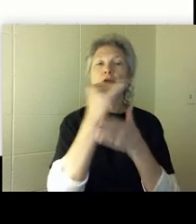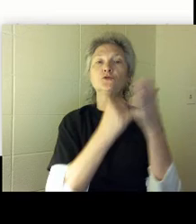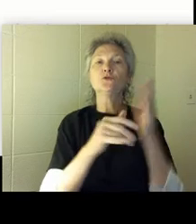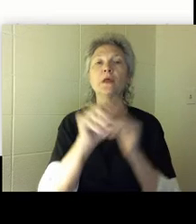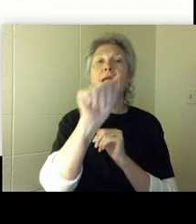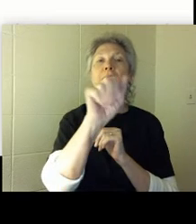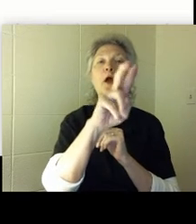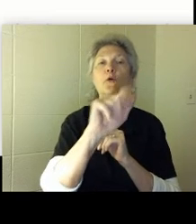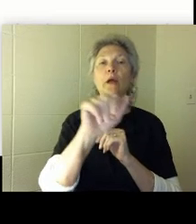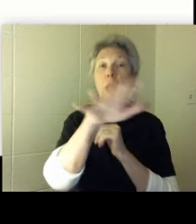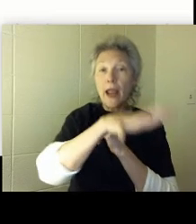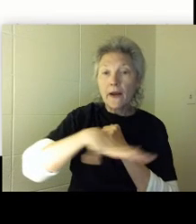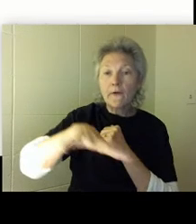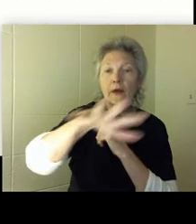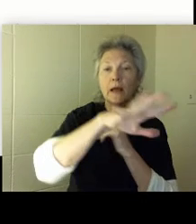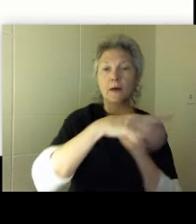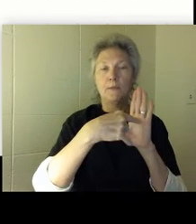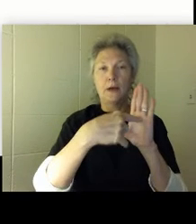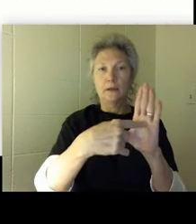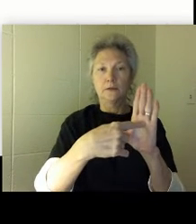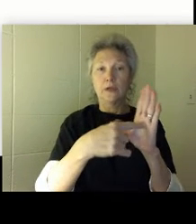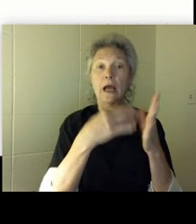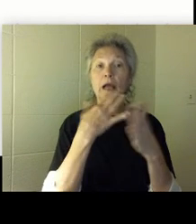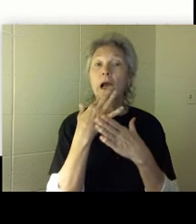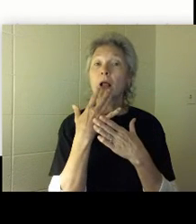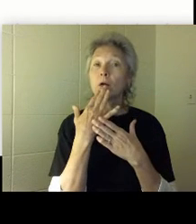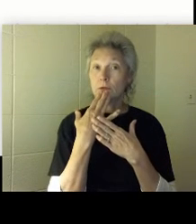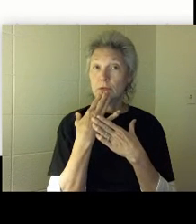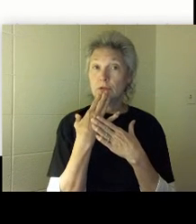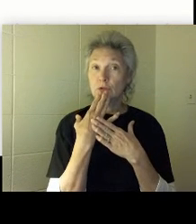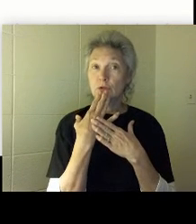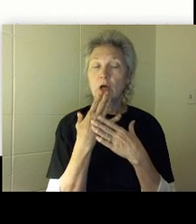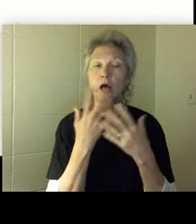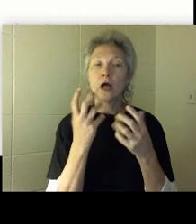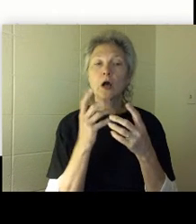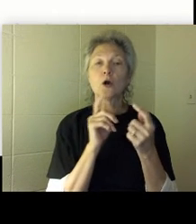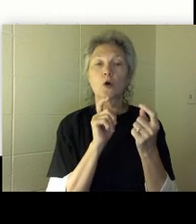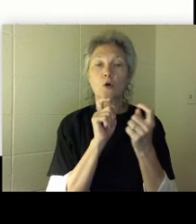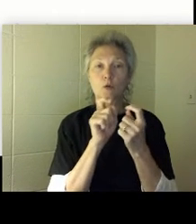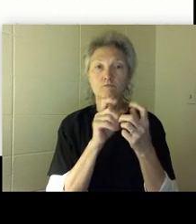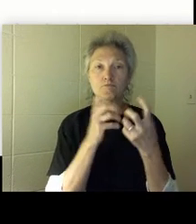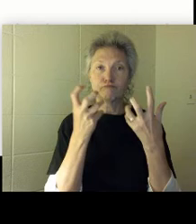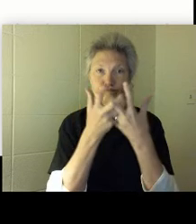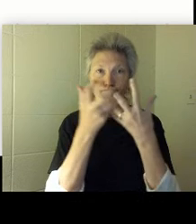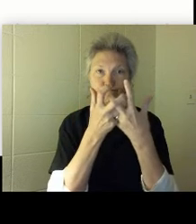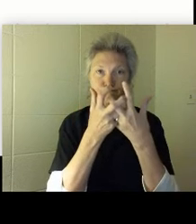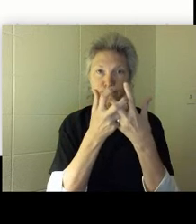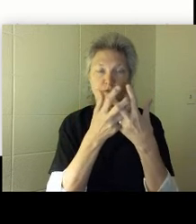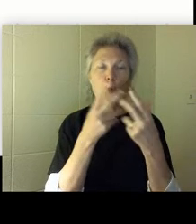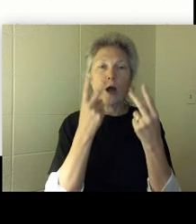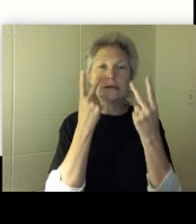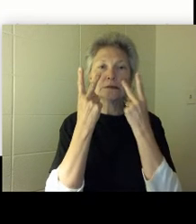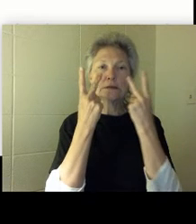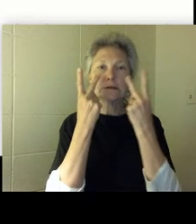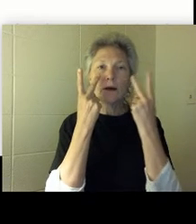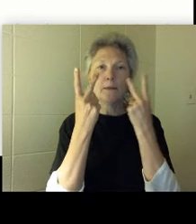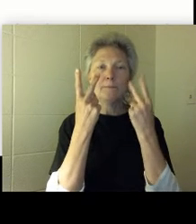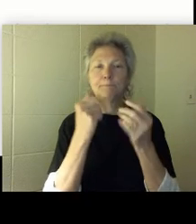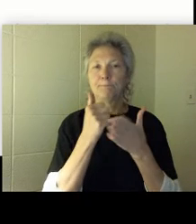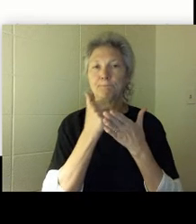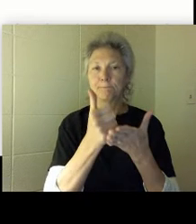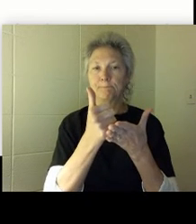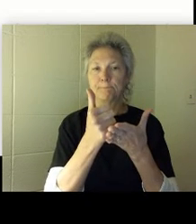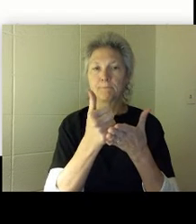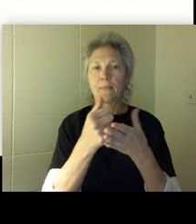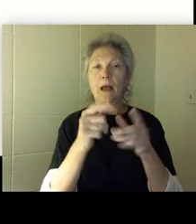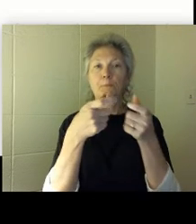here. And you'll see that I color-coded the boxes just as a visual for us as well. I broke apart the number 21